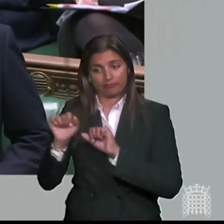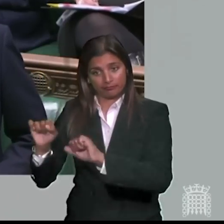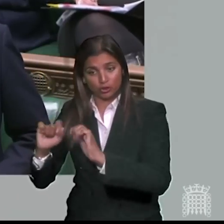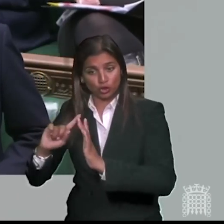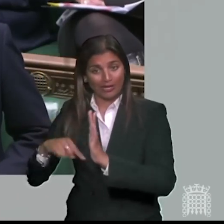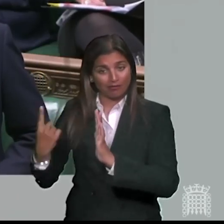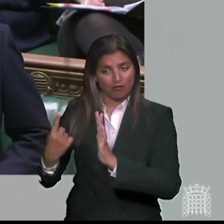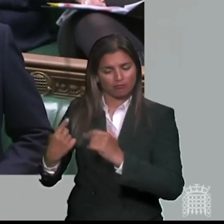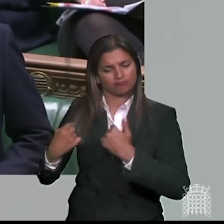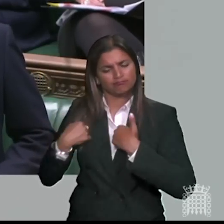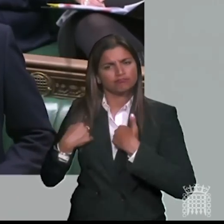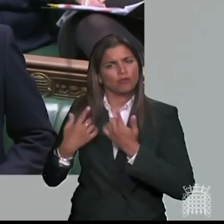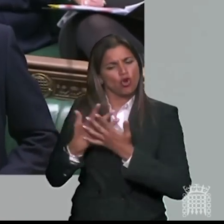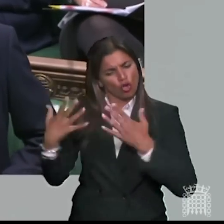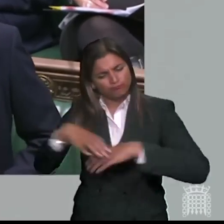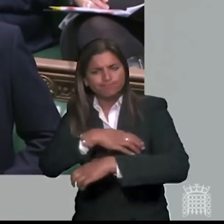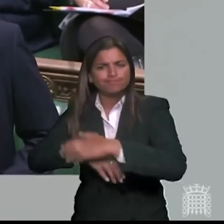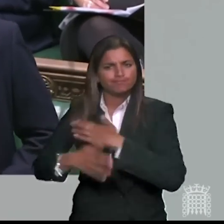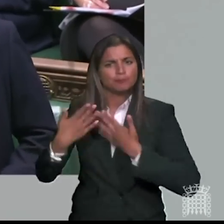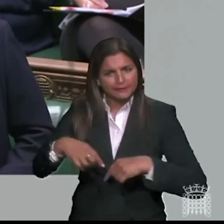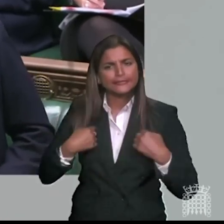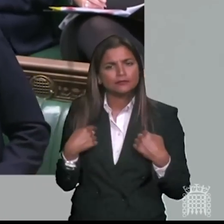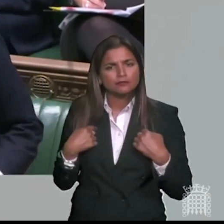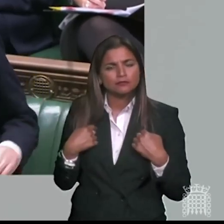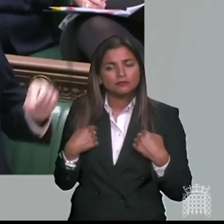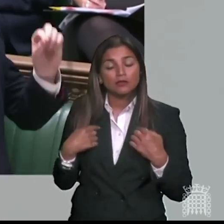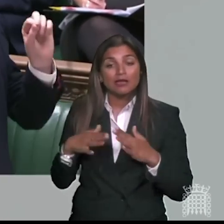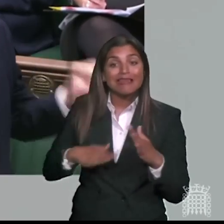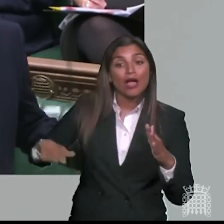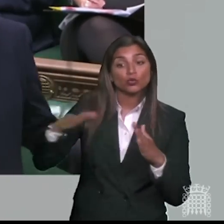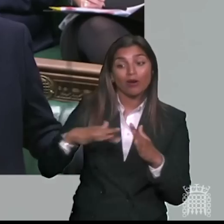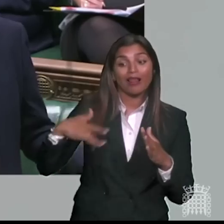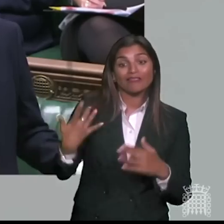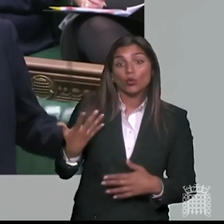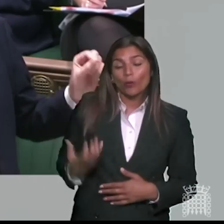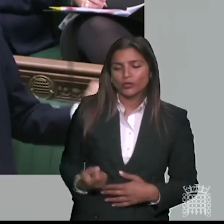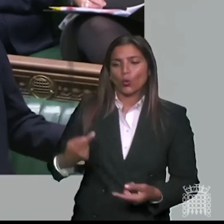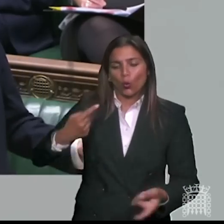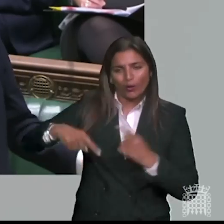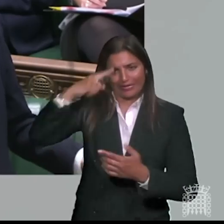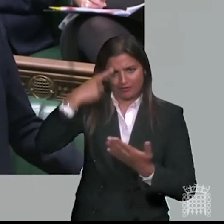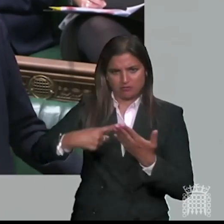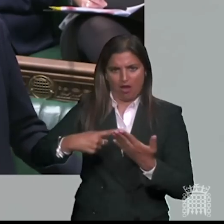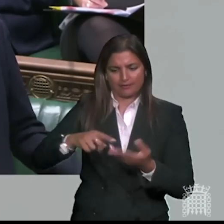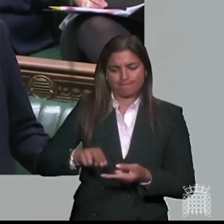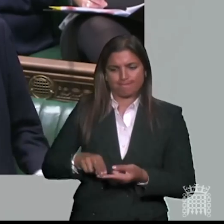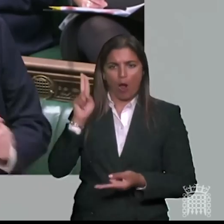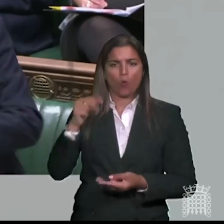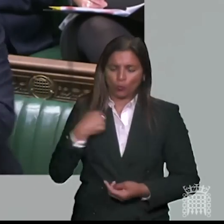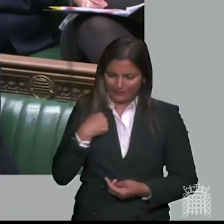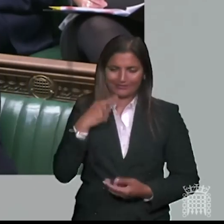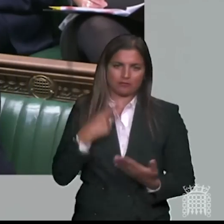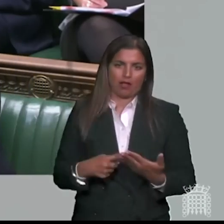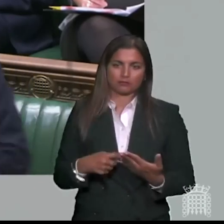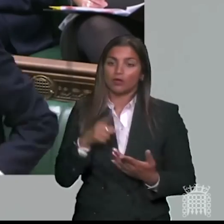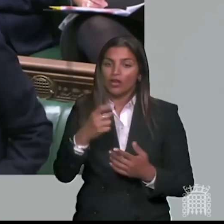Jessica's. We are increasing the national living wage. It was this party that introduced the national living wage,